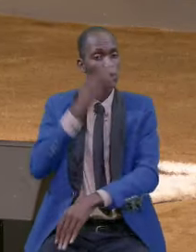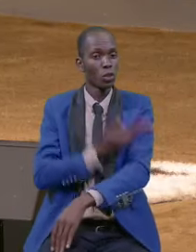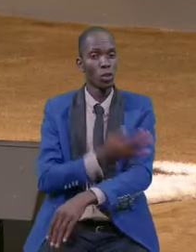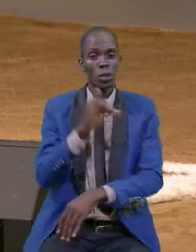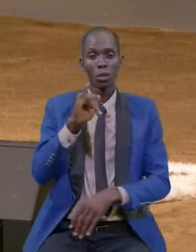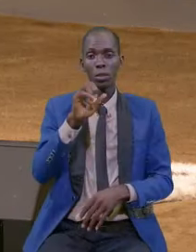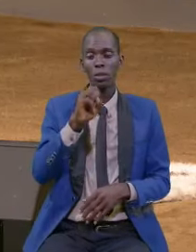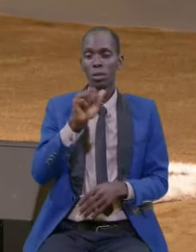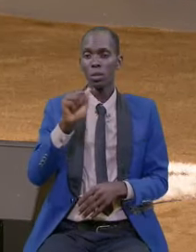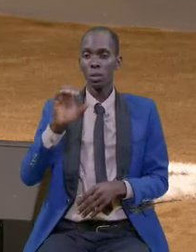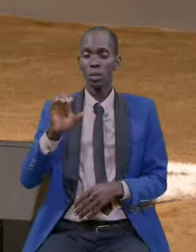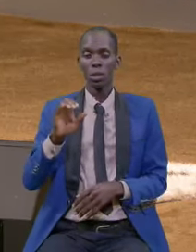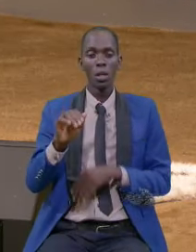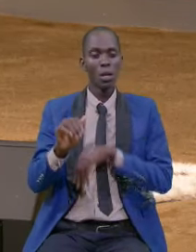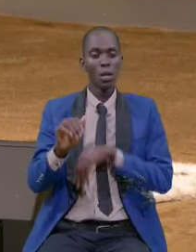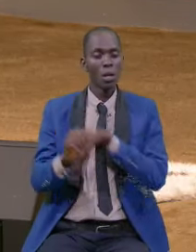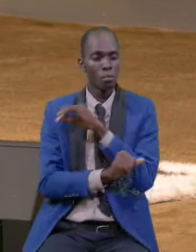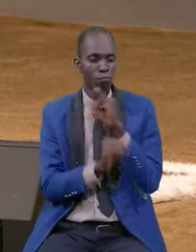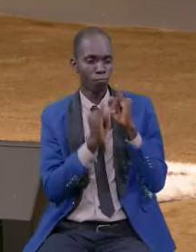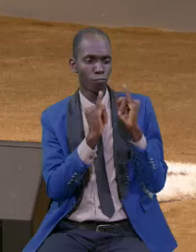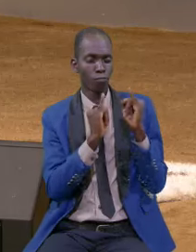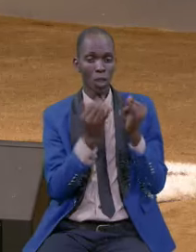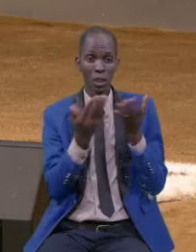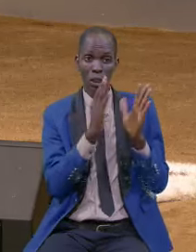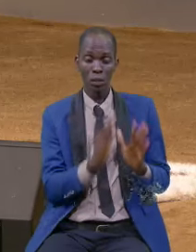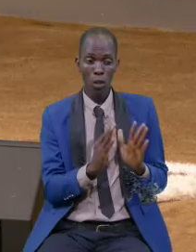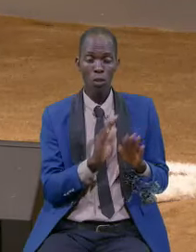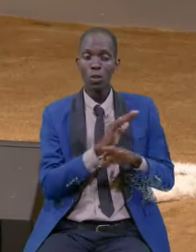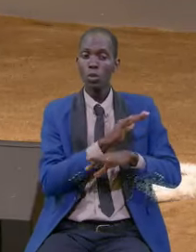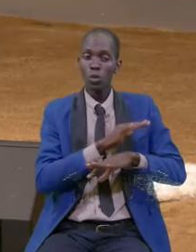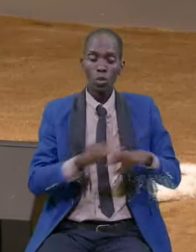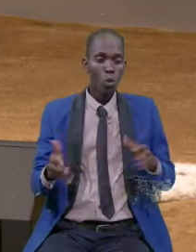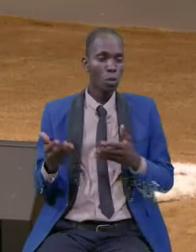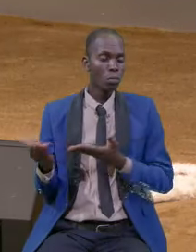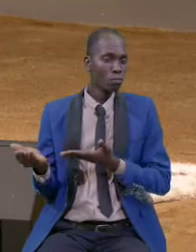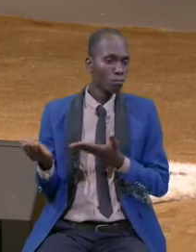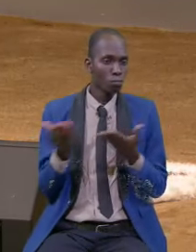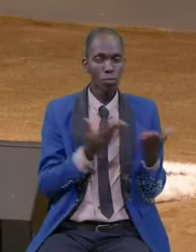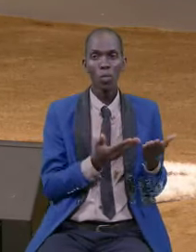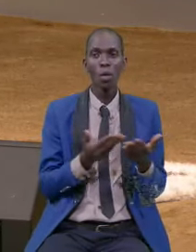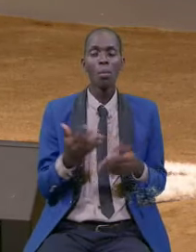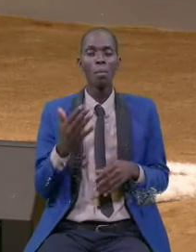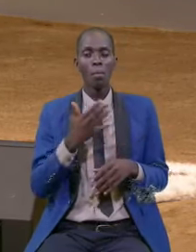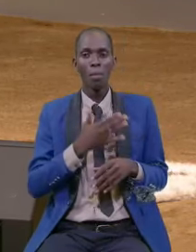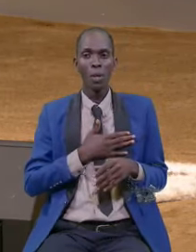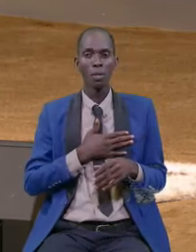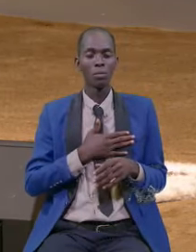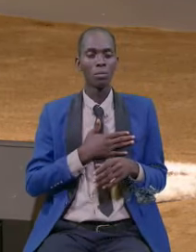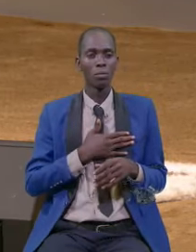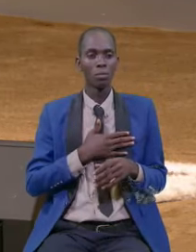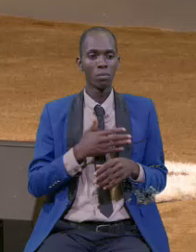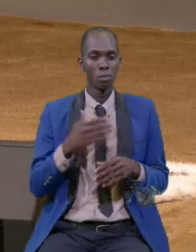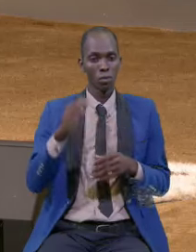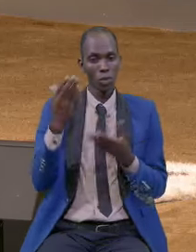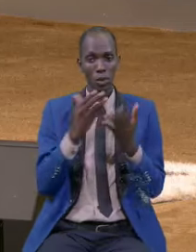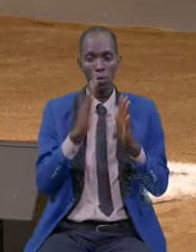the servant, "Do not take my servants back where God has called me out." Everybody